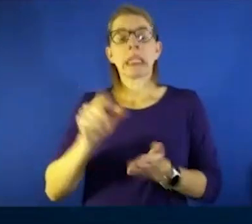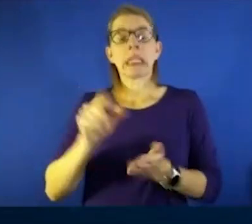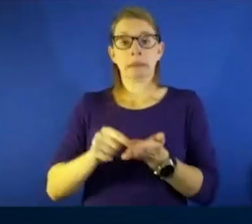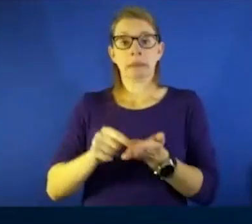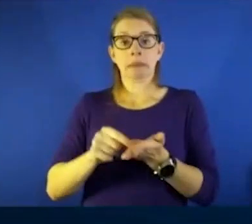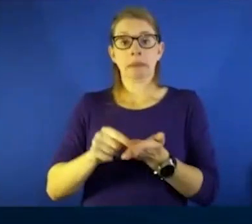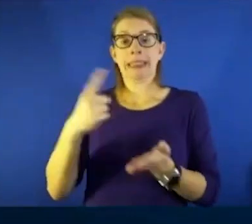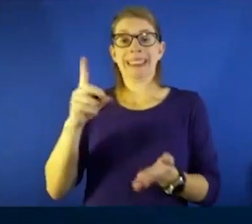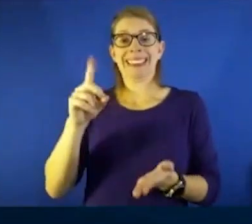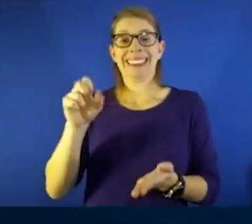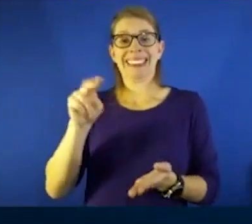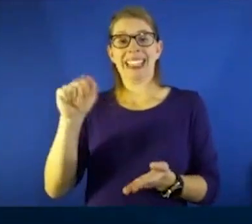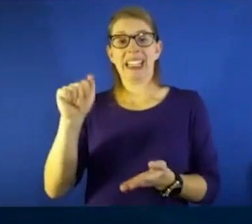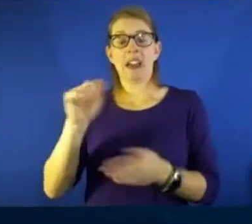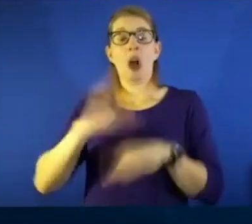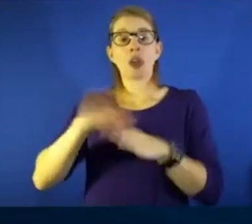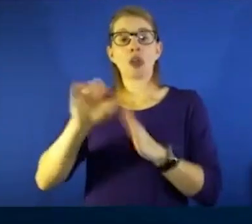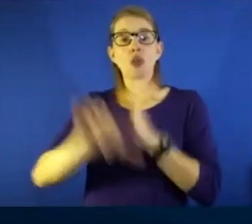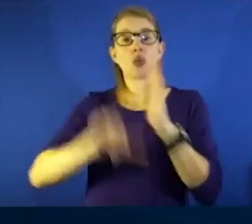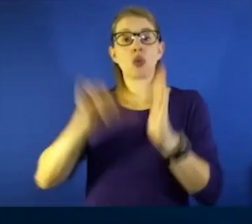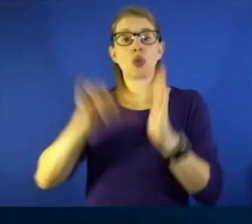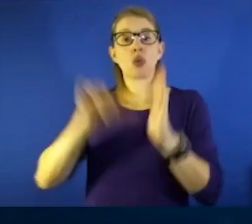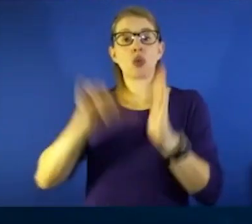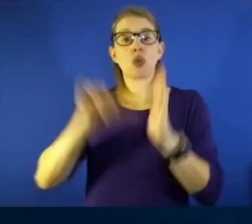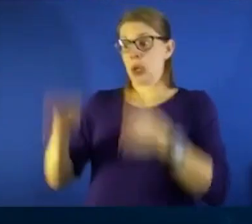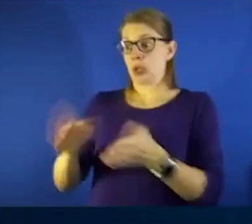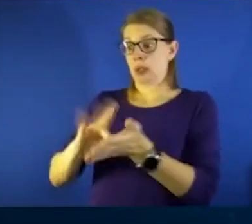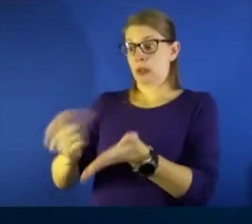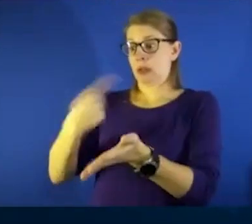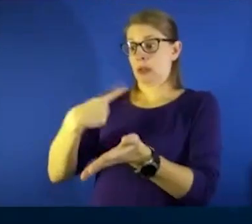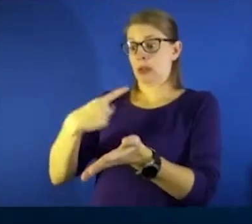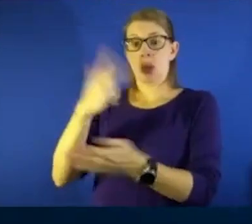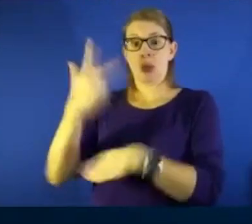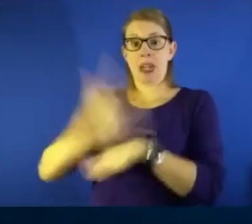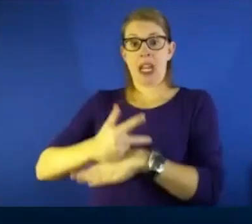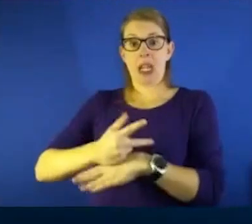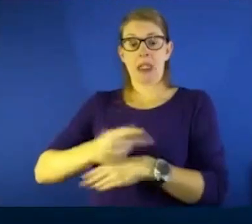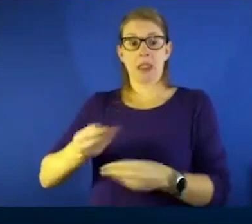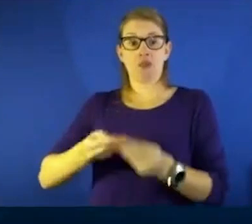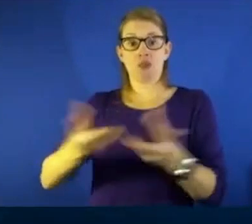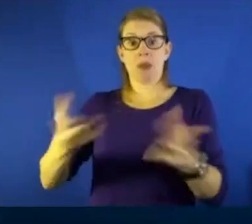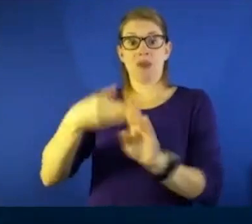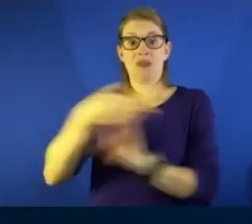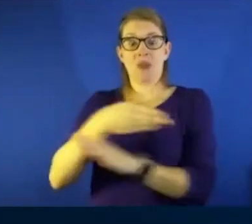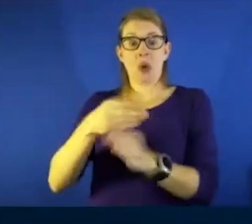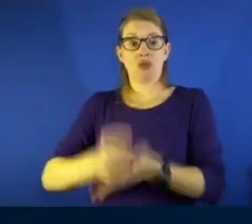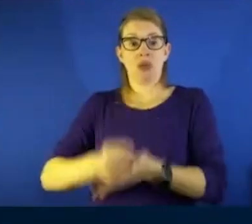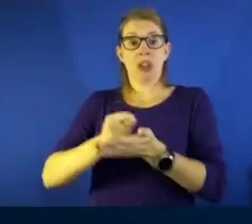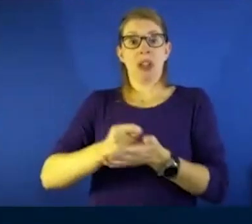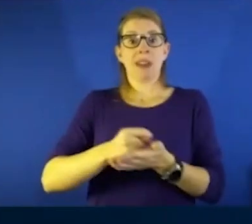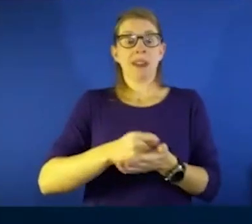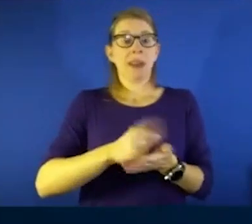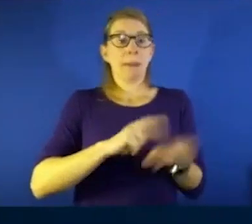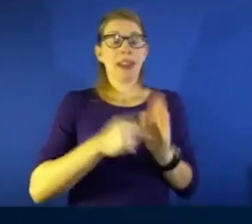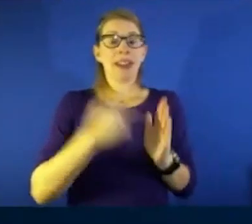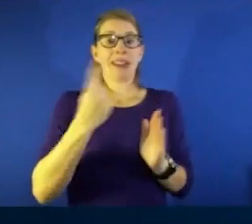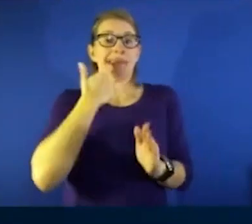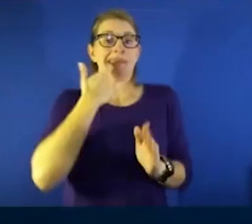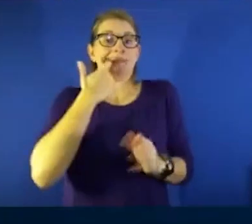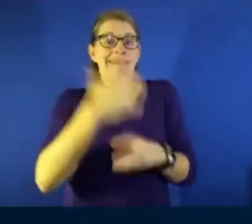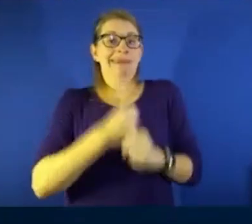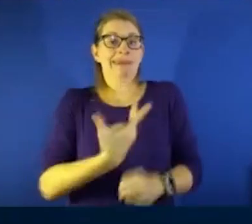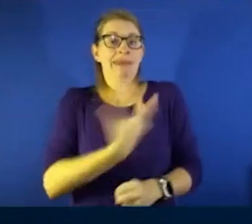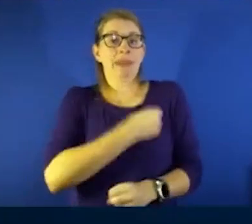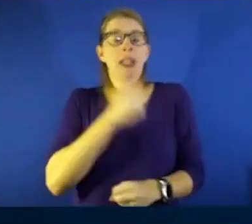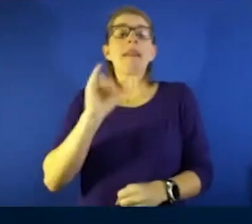that person who takes the pill have spent 3 days spreading the virus before getting treated versus someone who just got the vaccine? Yeah, you bet. That's another